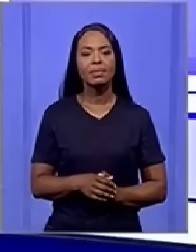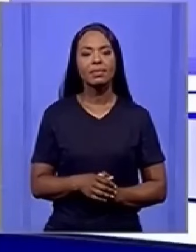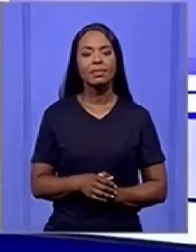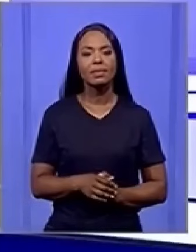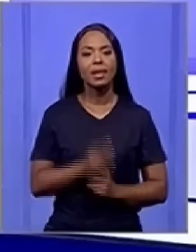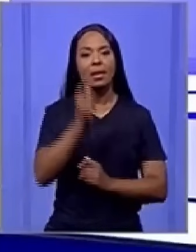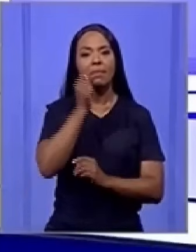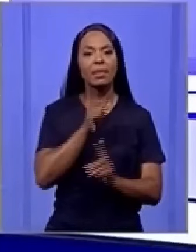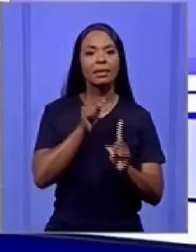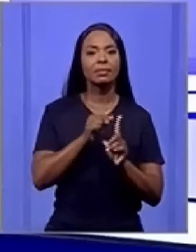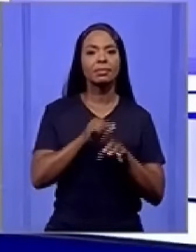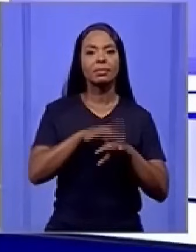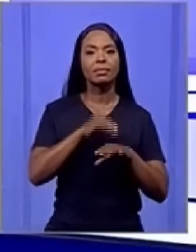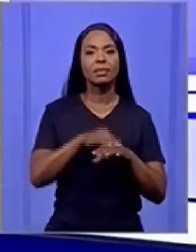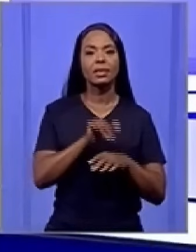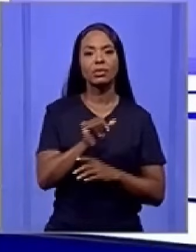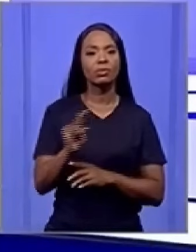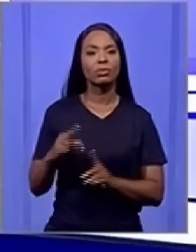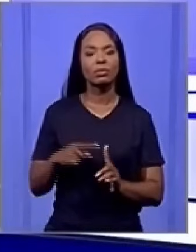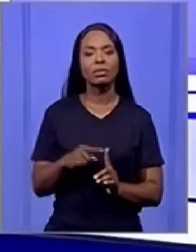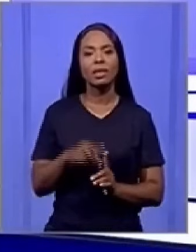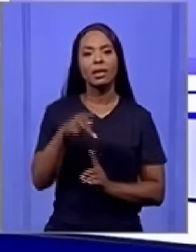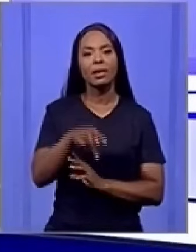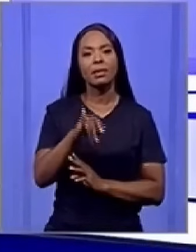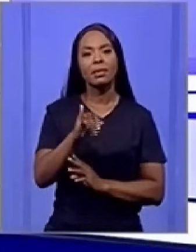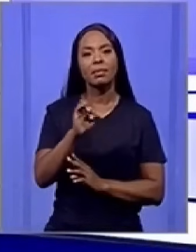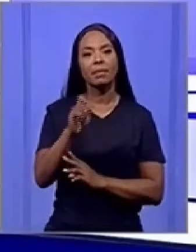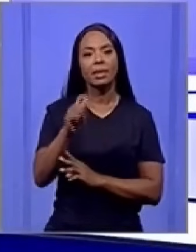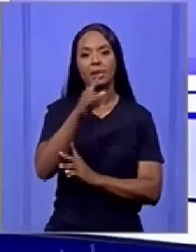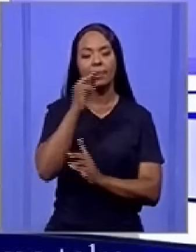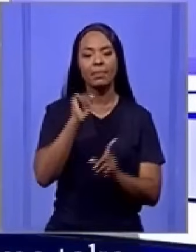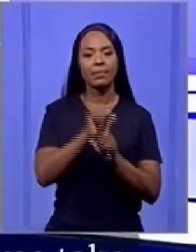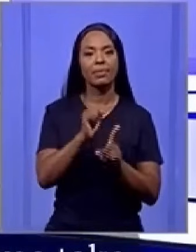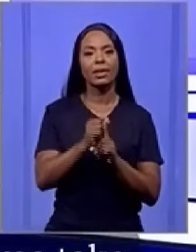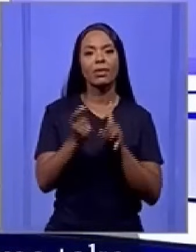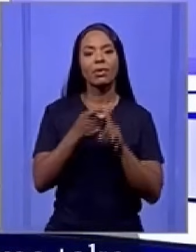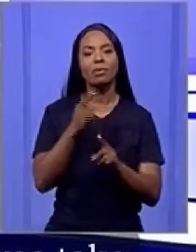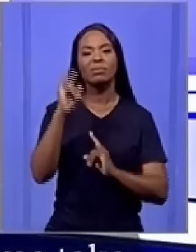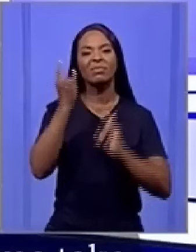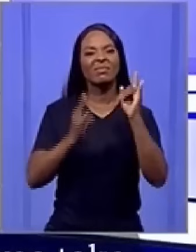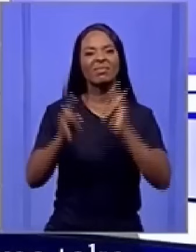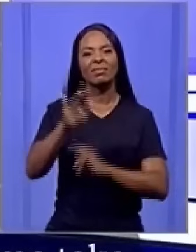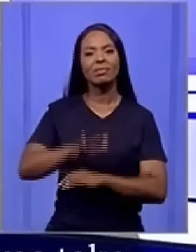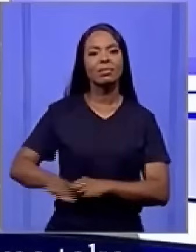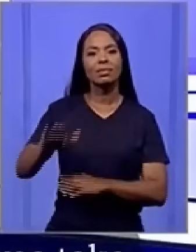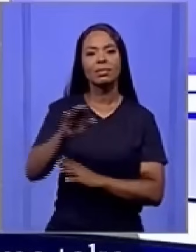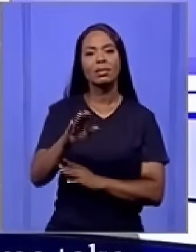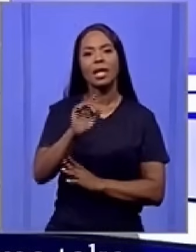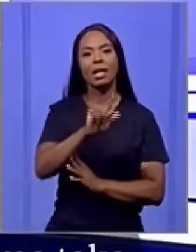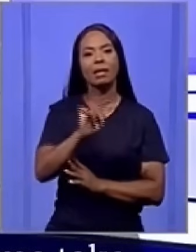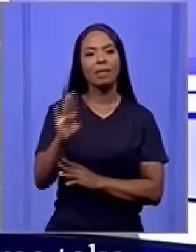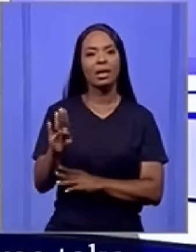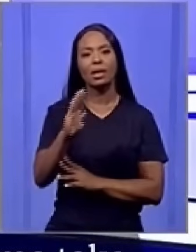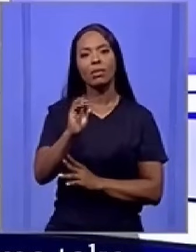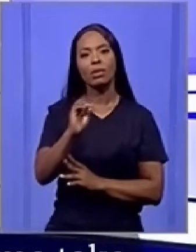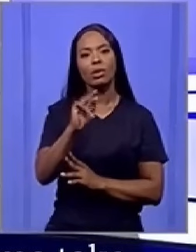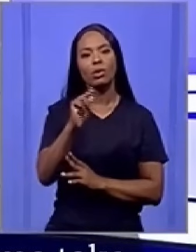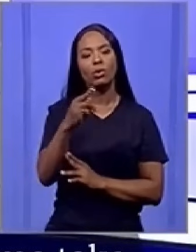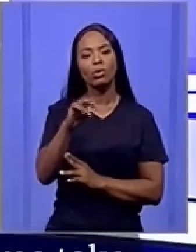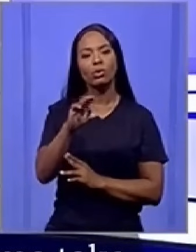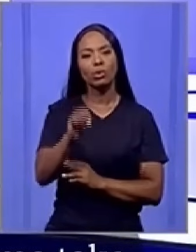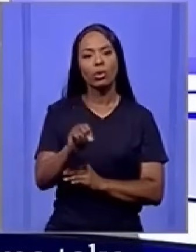Monna wa mengwaga ya 32 Pete Monatle go tšwa motse setoropong wa boikhutso ka Lichtenburg Northwest